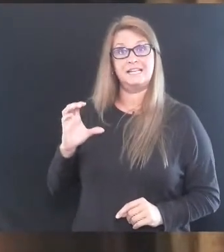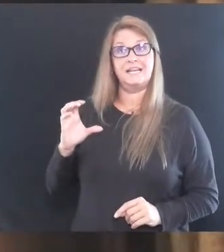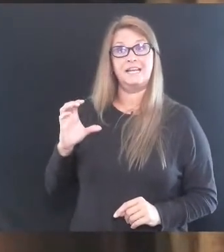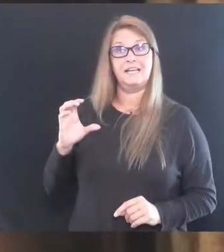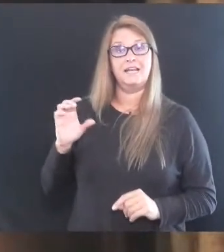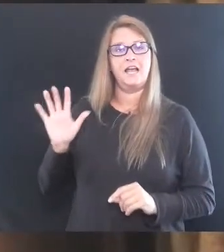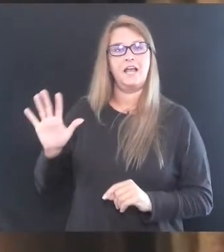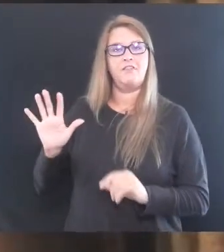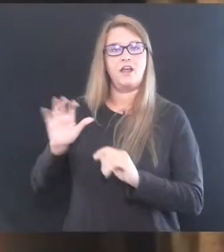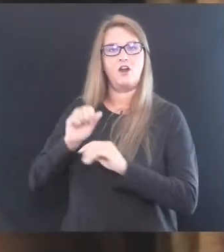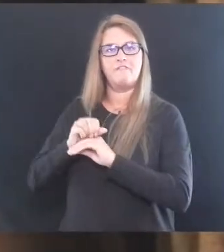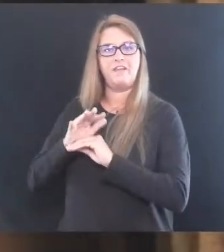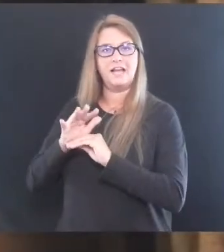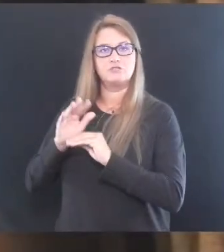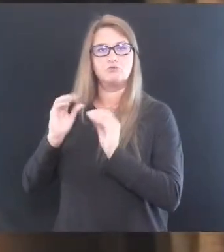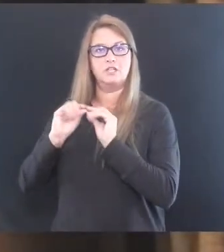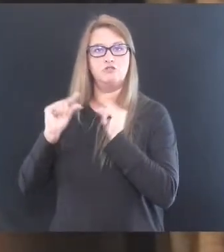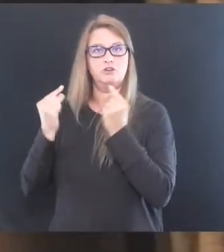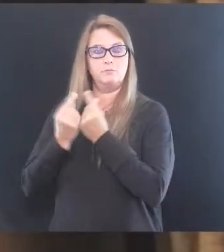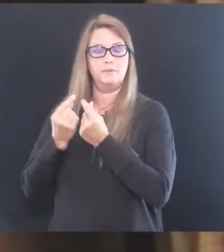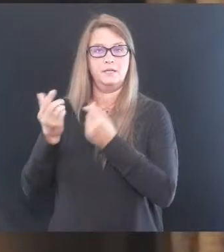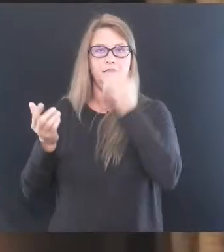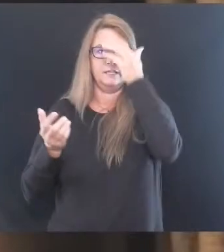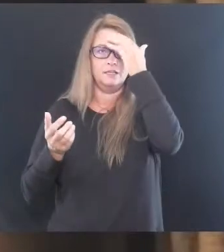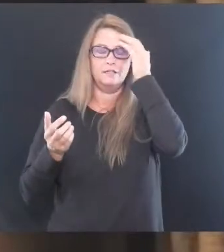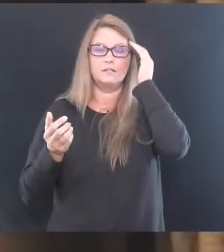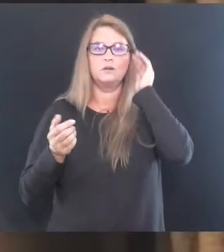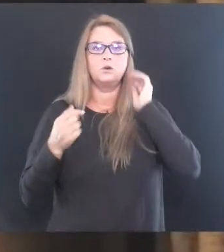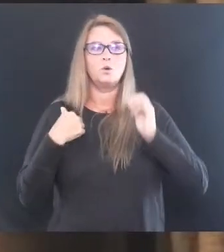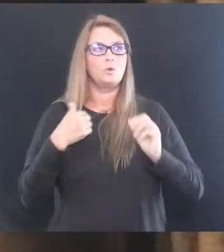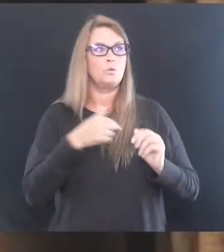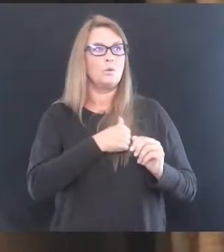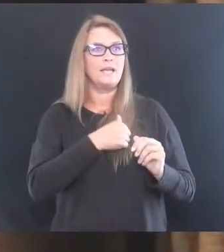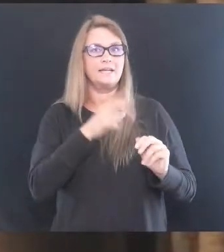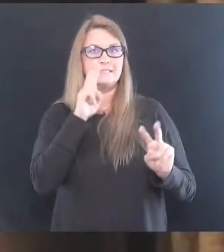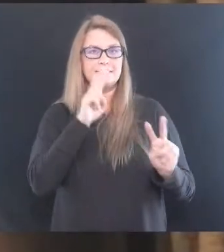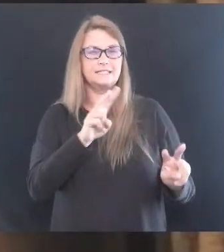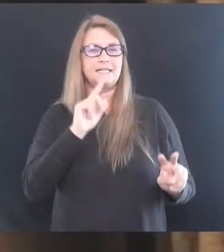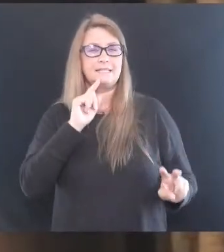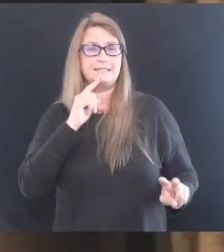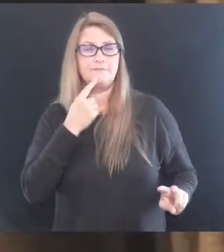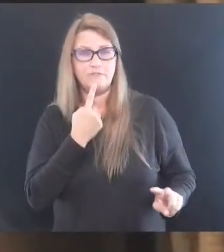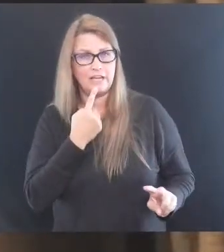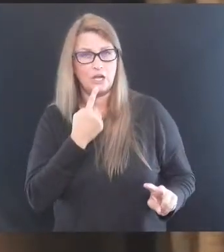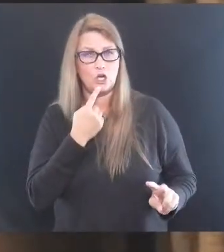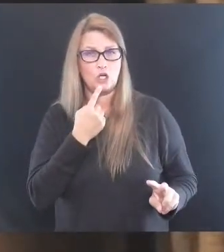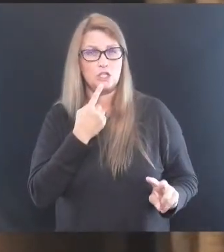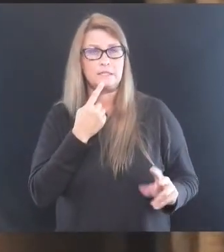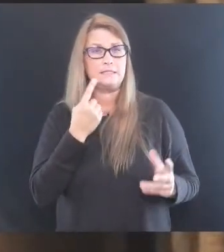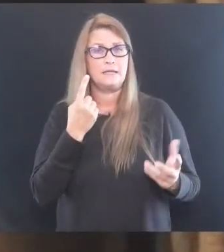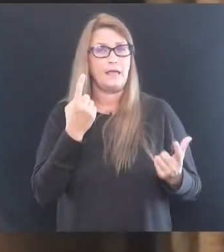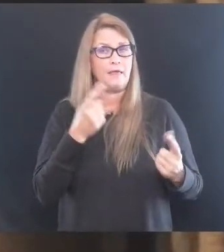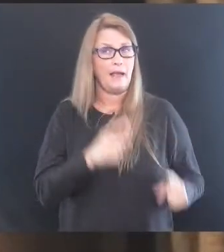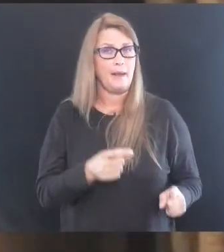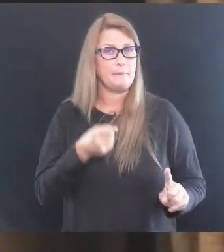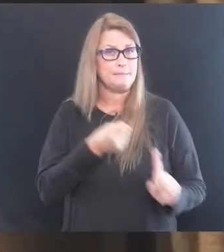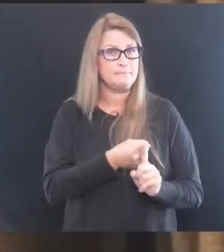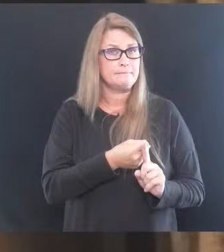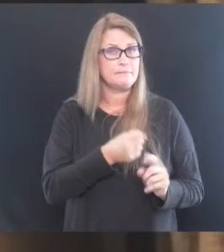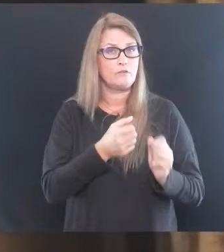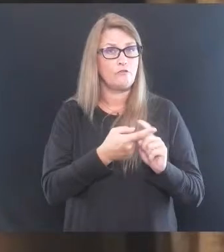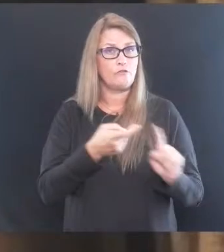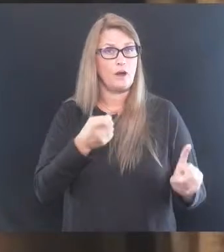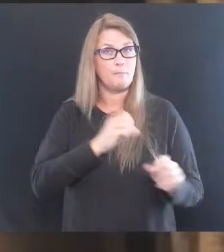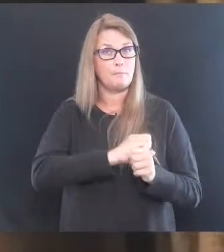their advisory group. So, when you look at the severe consequences of COVID-19, Charles, we would have said early